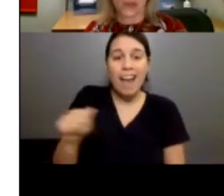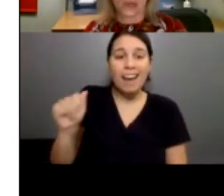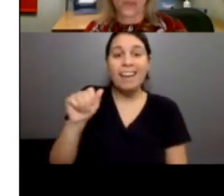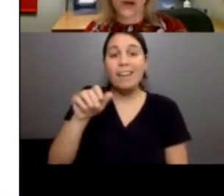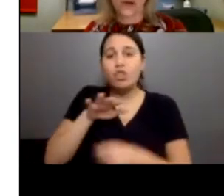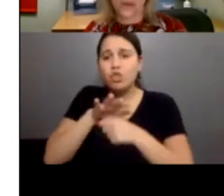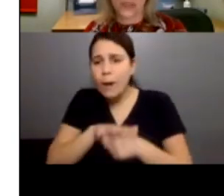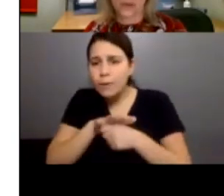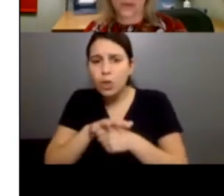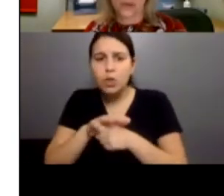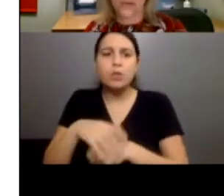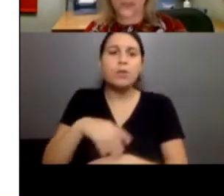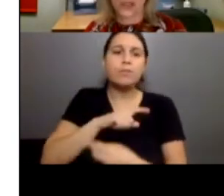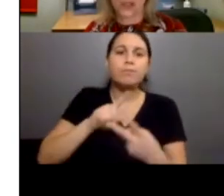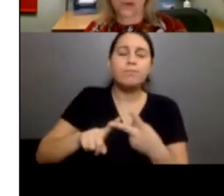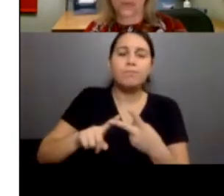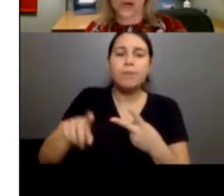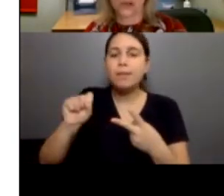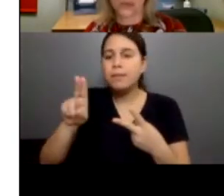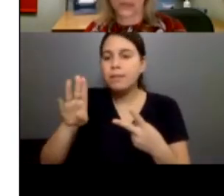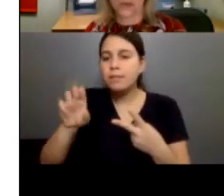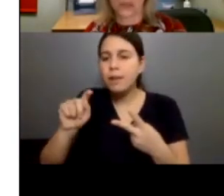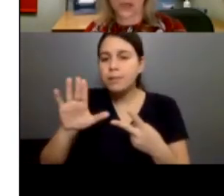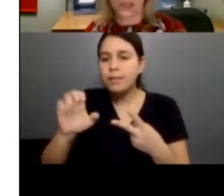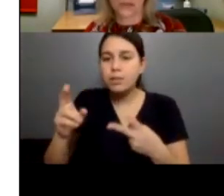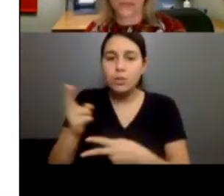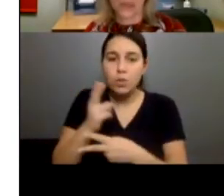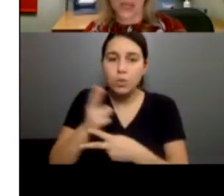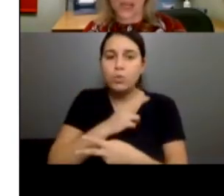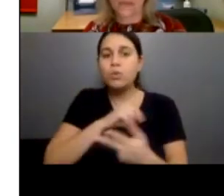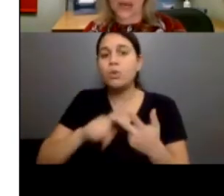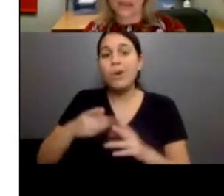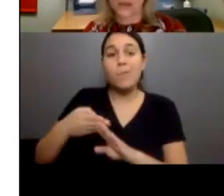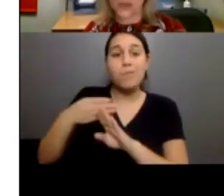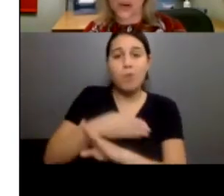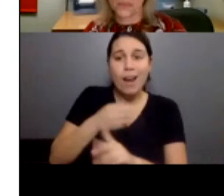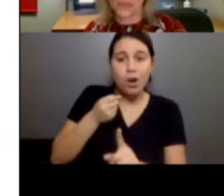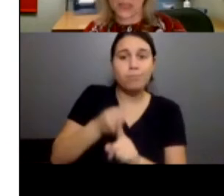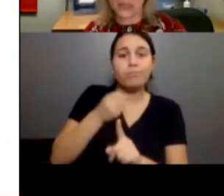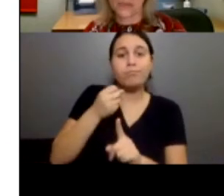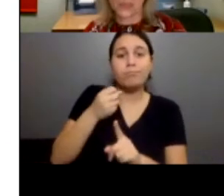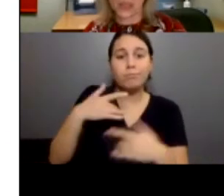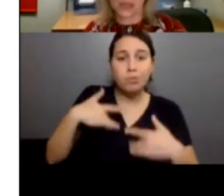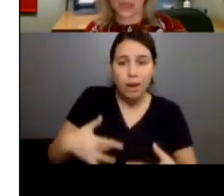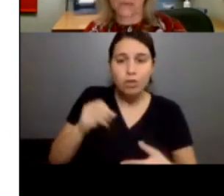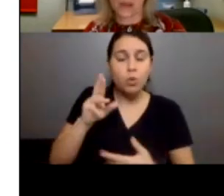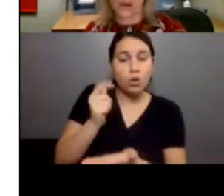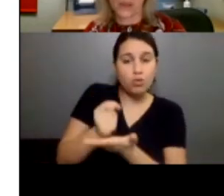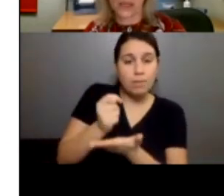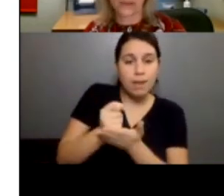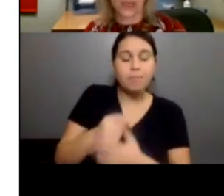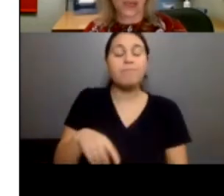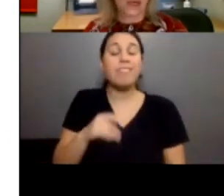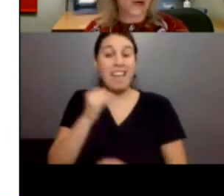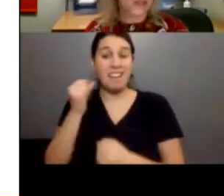use, prior episodes of depression, or prior treatment for depression. And finally, there's a prompt to make a safety plan and a follow-up